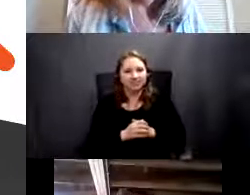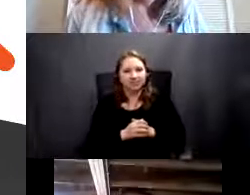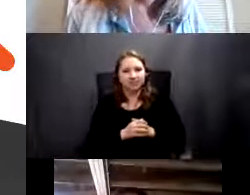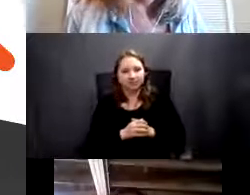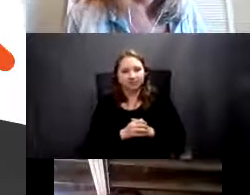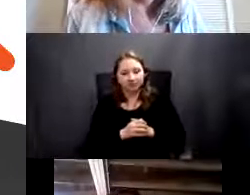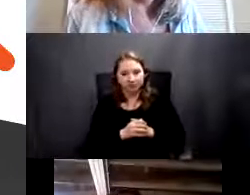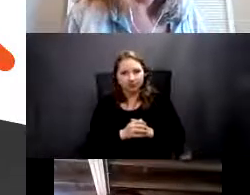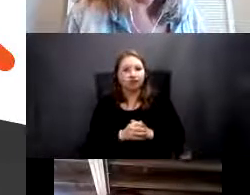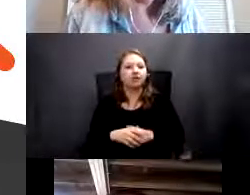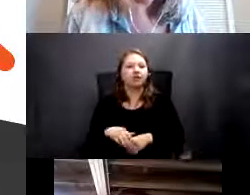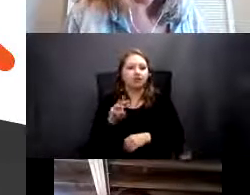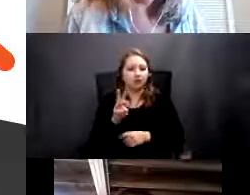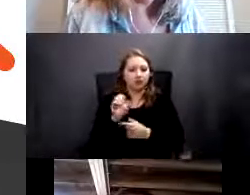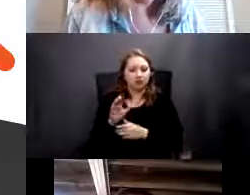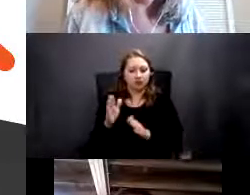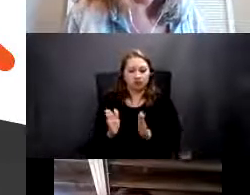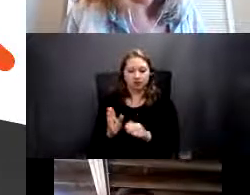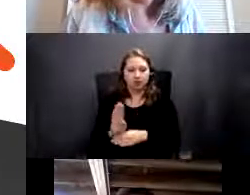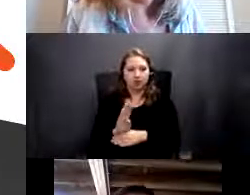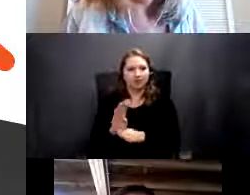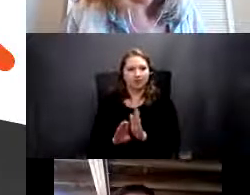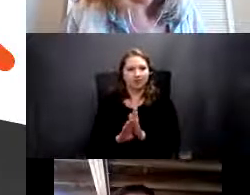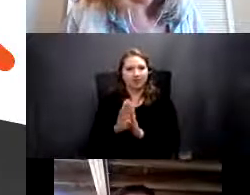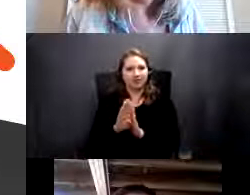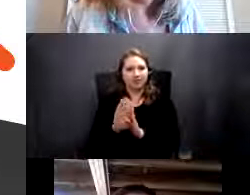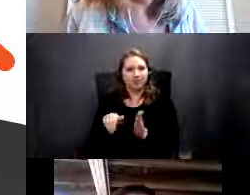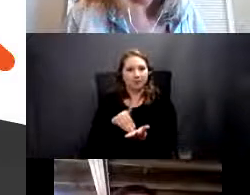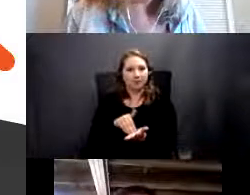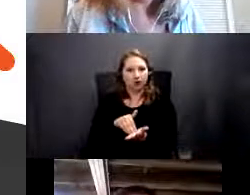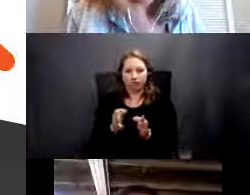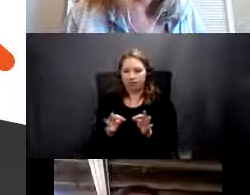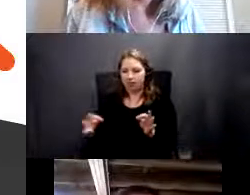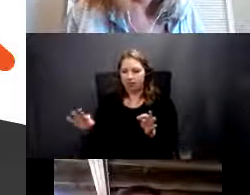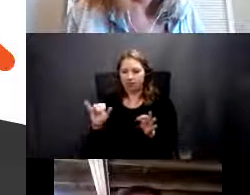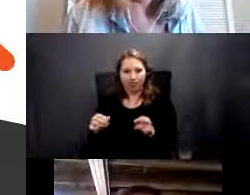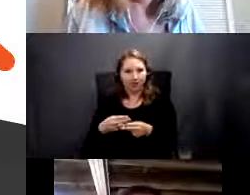Yeah, the Wisconsin Small Business Development Center. That's what I was trying to think of the whole name.